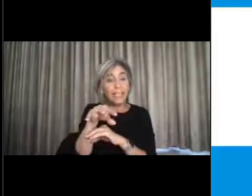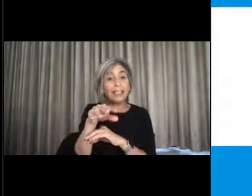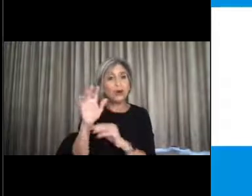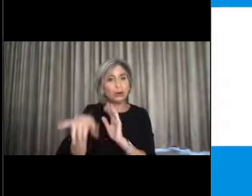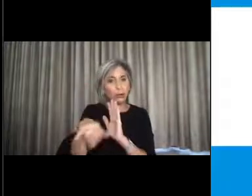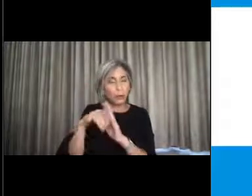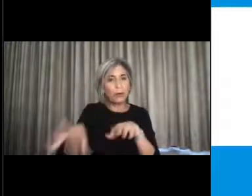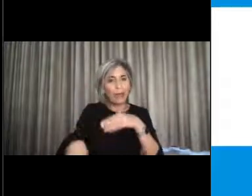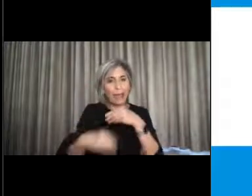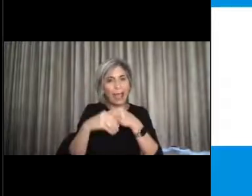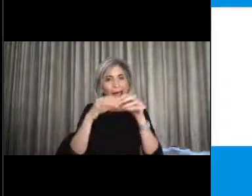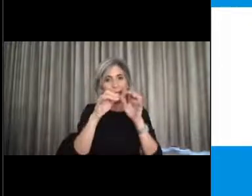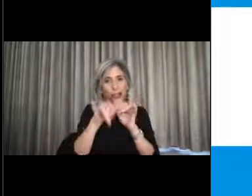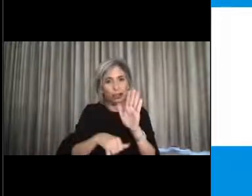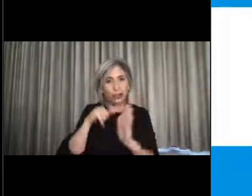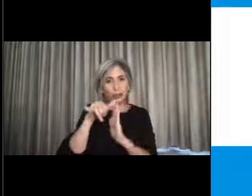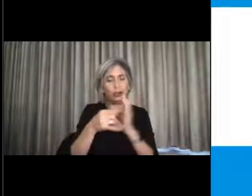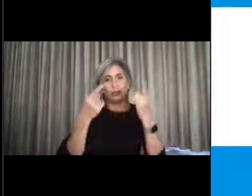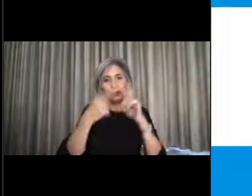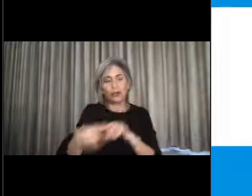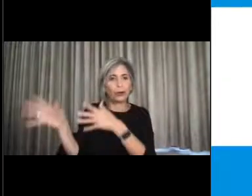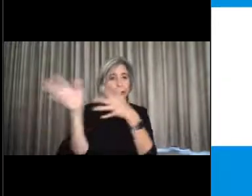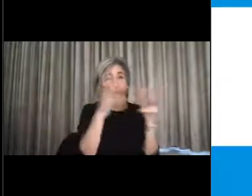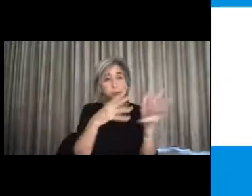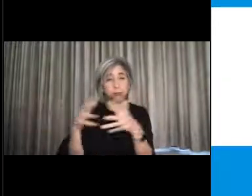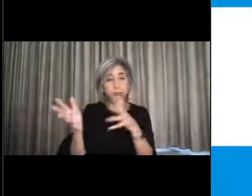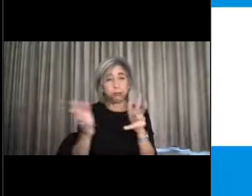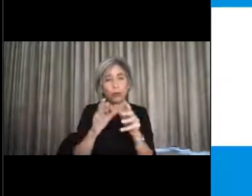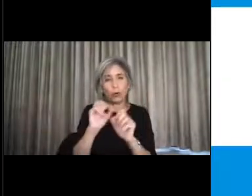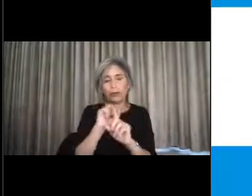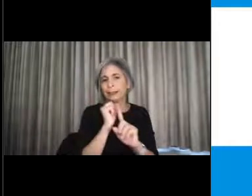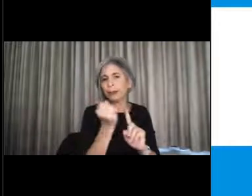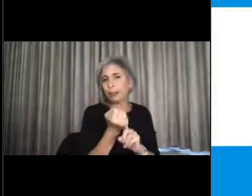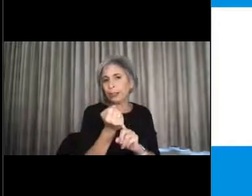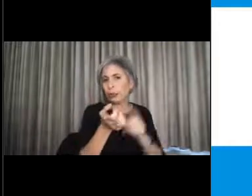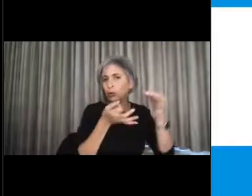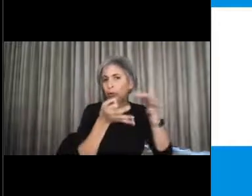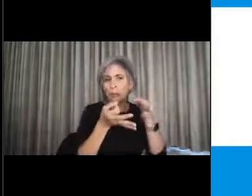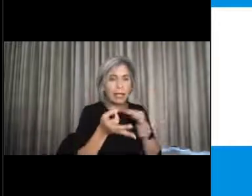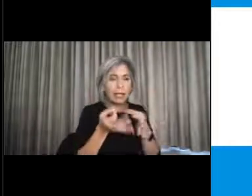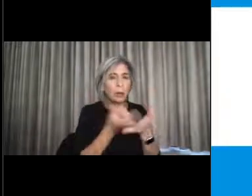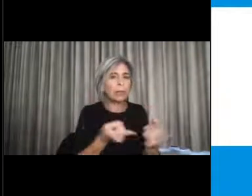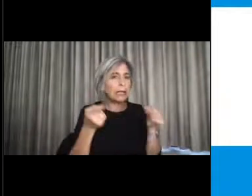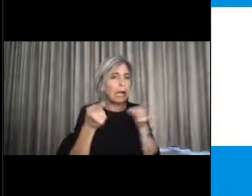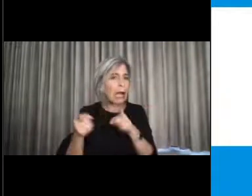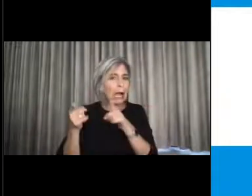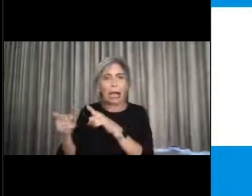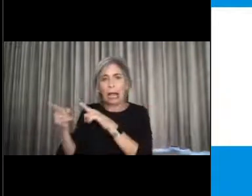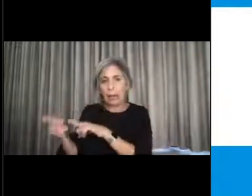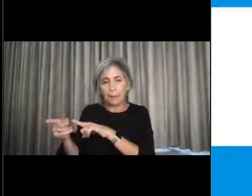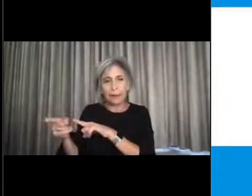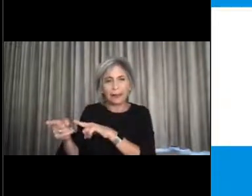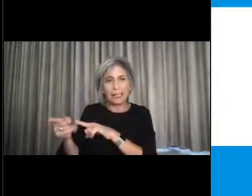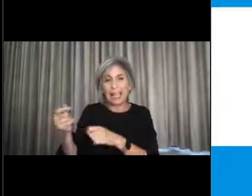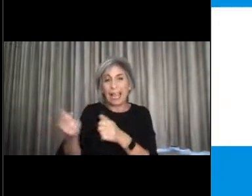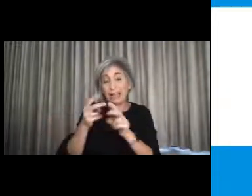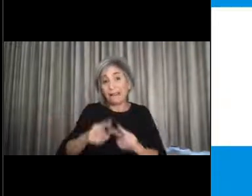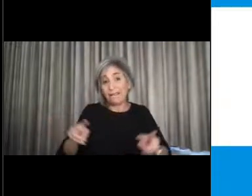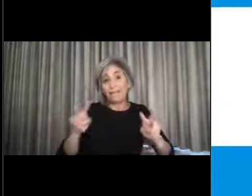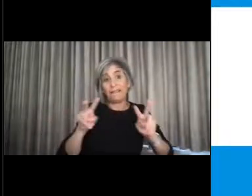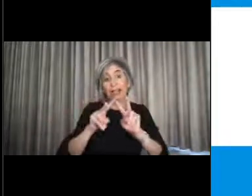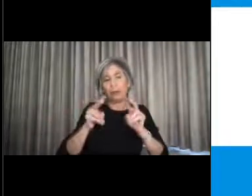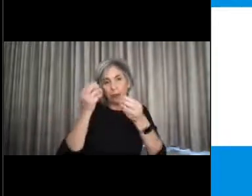as well during a storm or a situation to explain what's going on and any valuable information that you